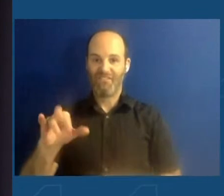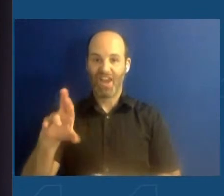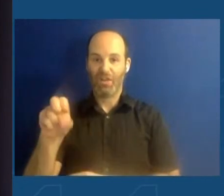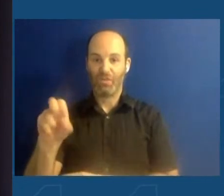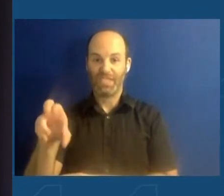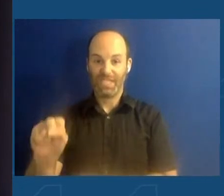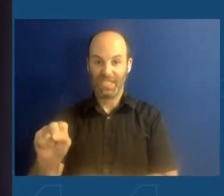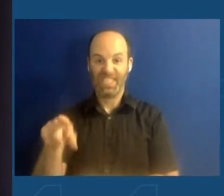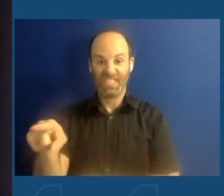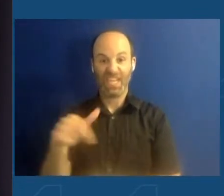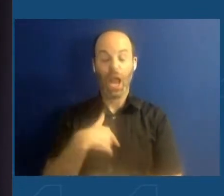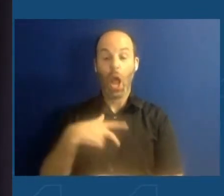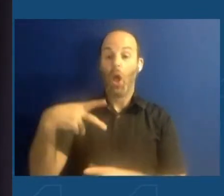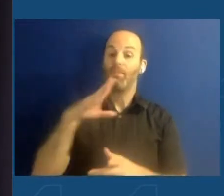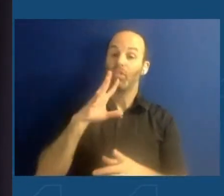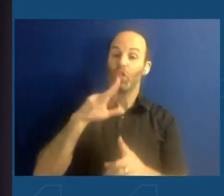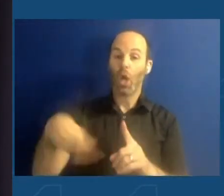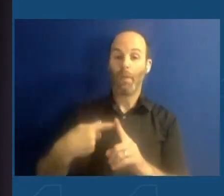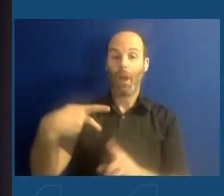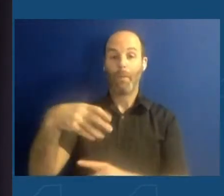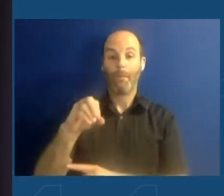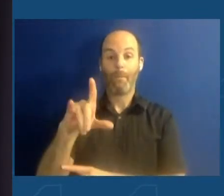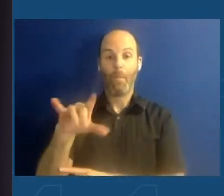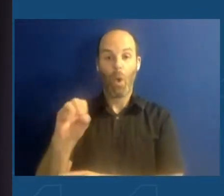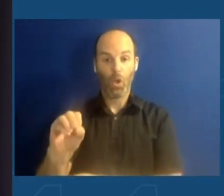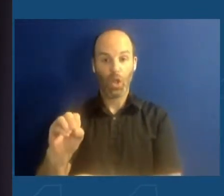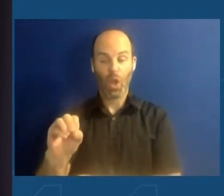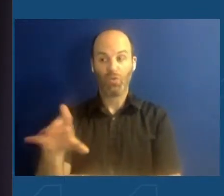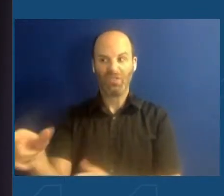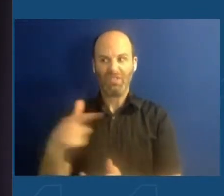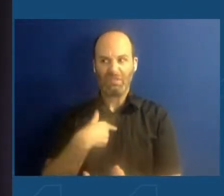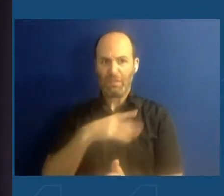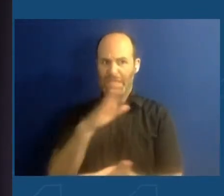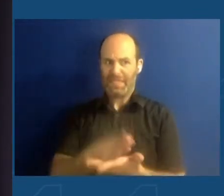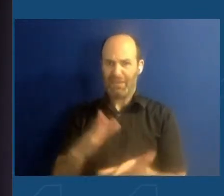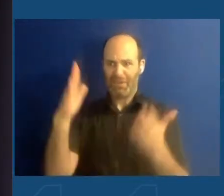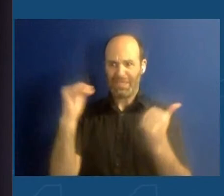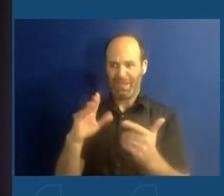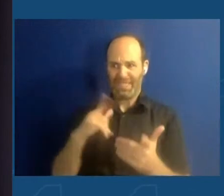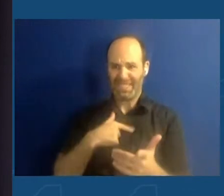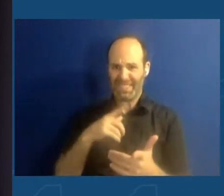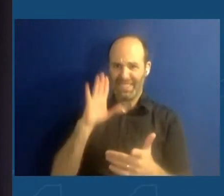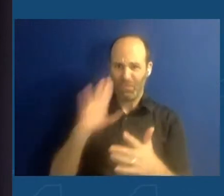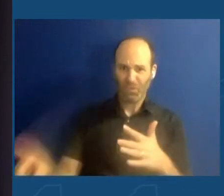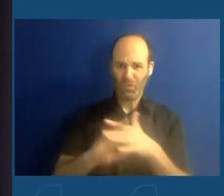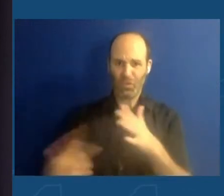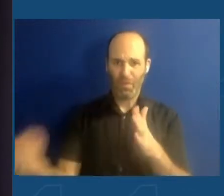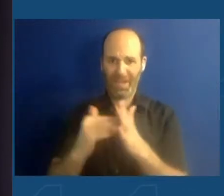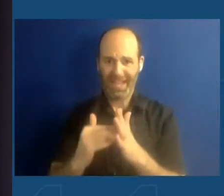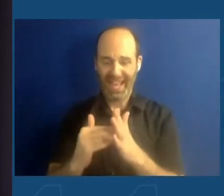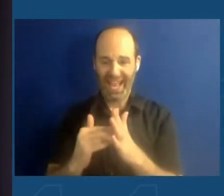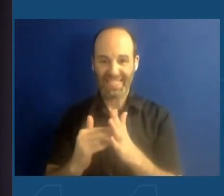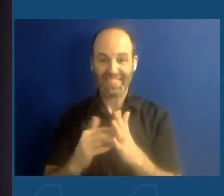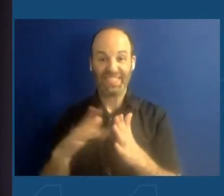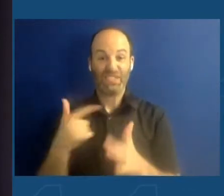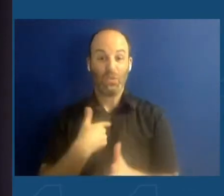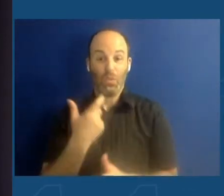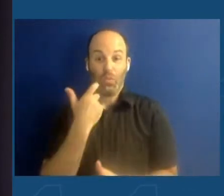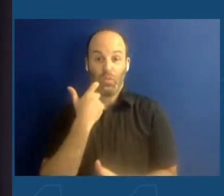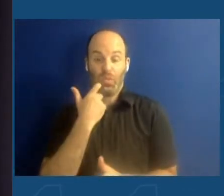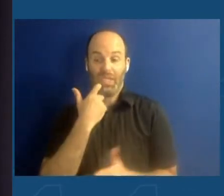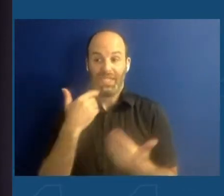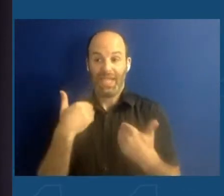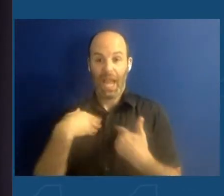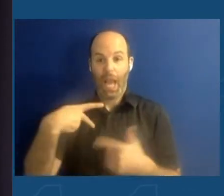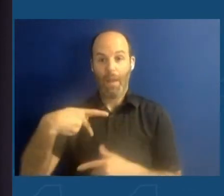a virus which we really never expected to have to contend with. New York State last had a case of paralytic